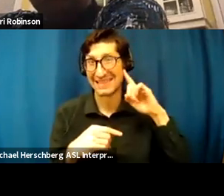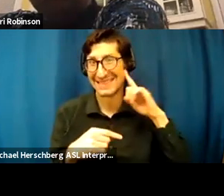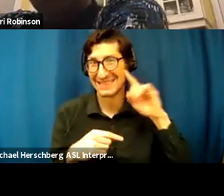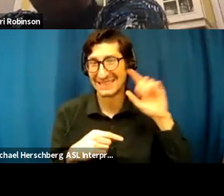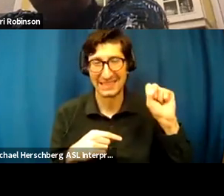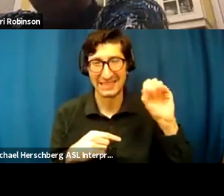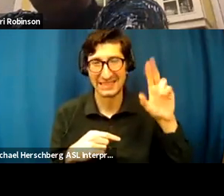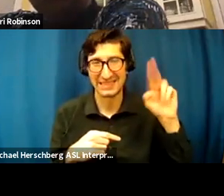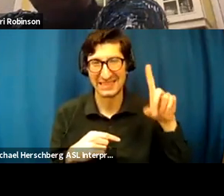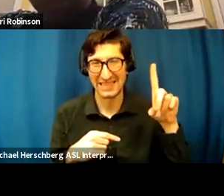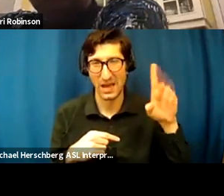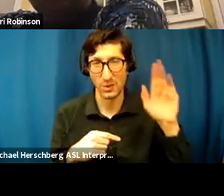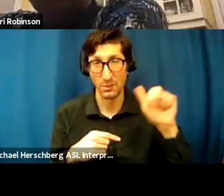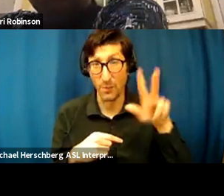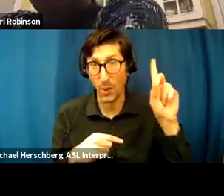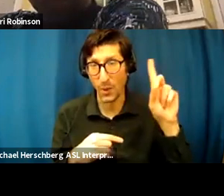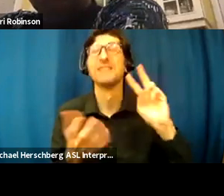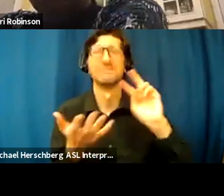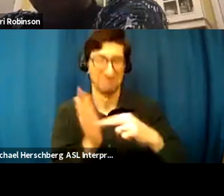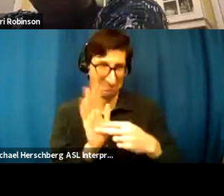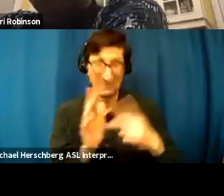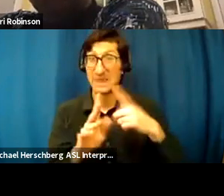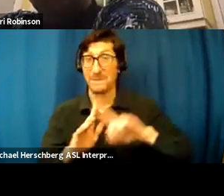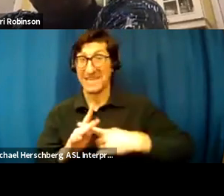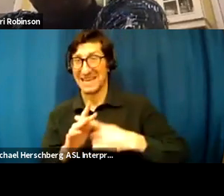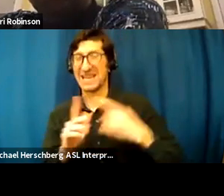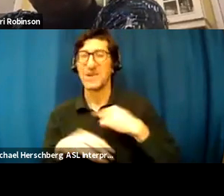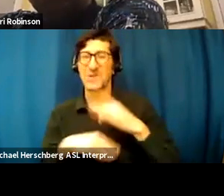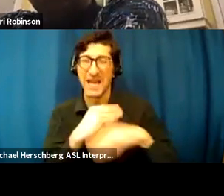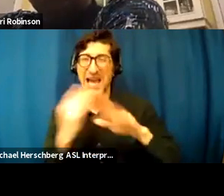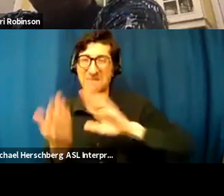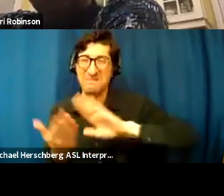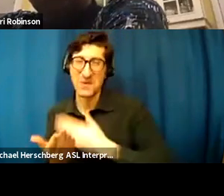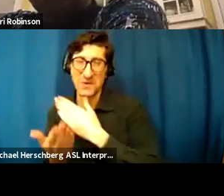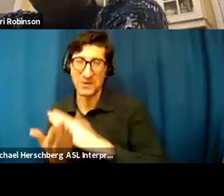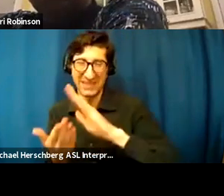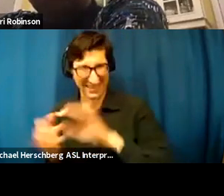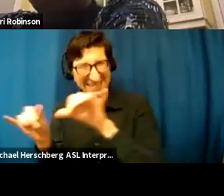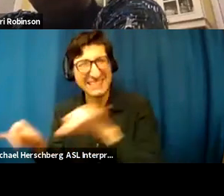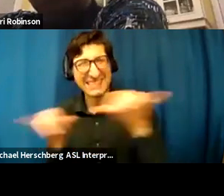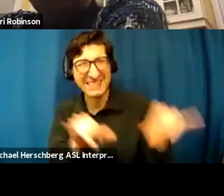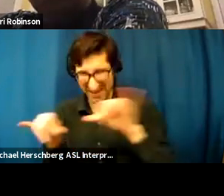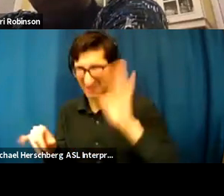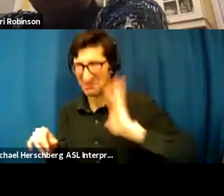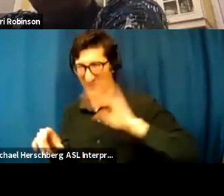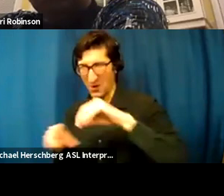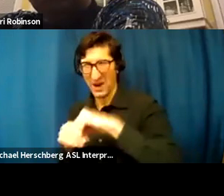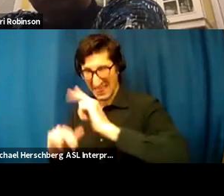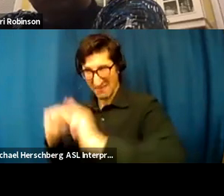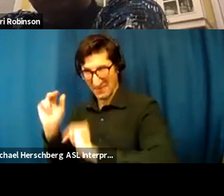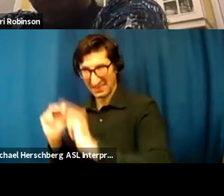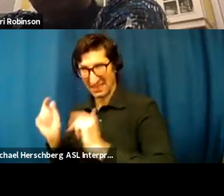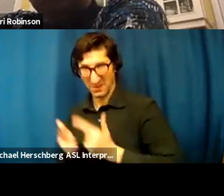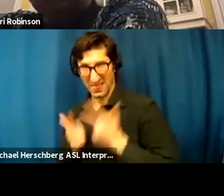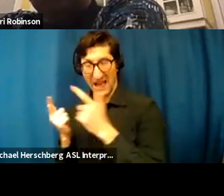you know, we'll play music at the very beginning like we would used to back in the bowling building. And we'll have sort of little, like, you